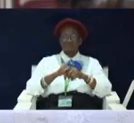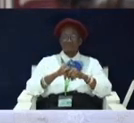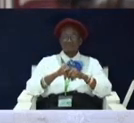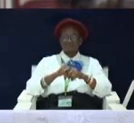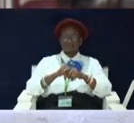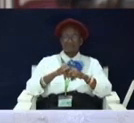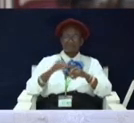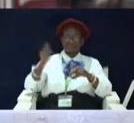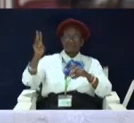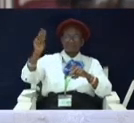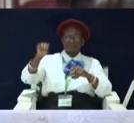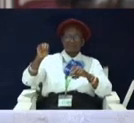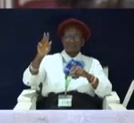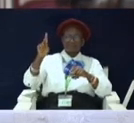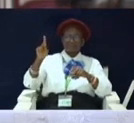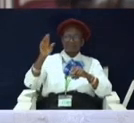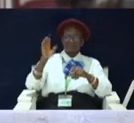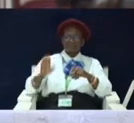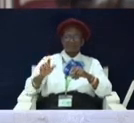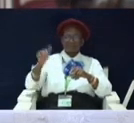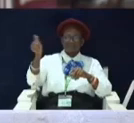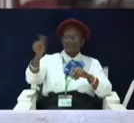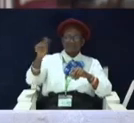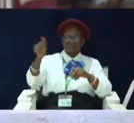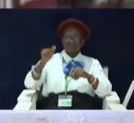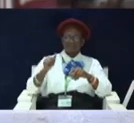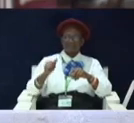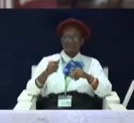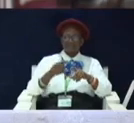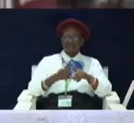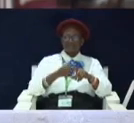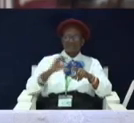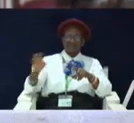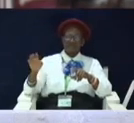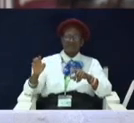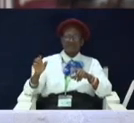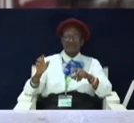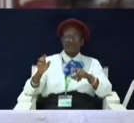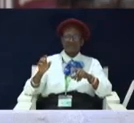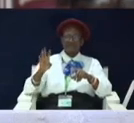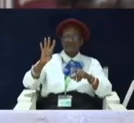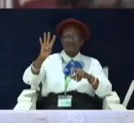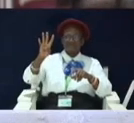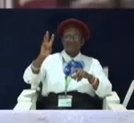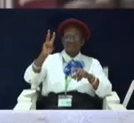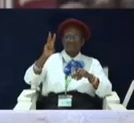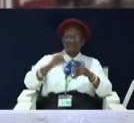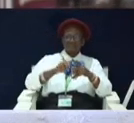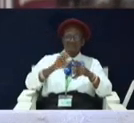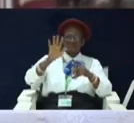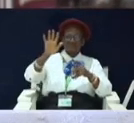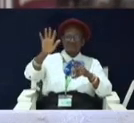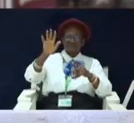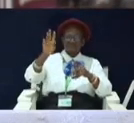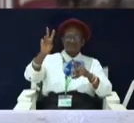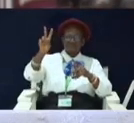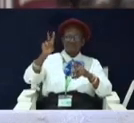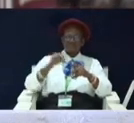Mark chapter 10, Marku orikewa, from verse 46 to 52.